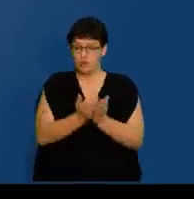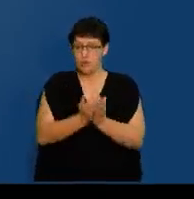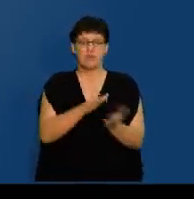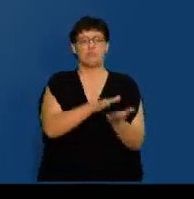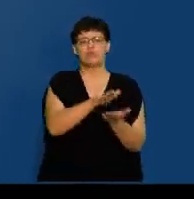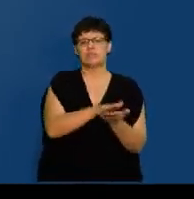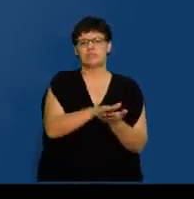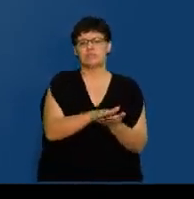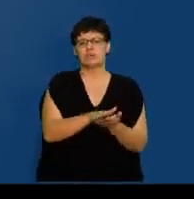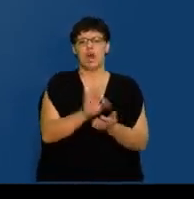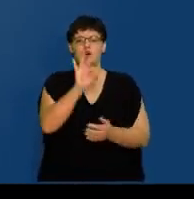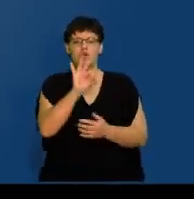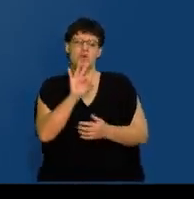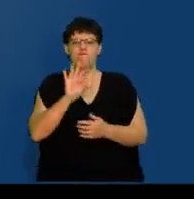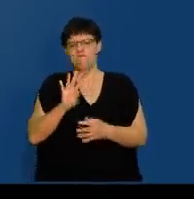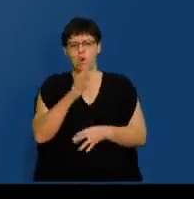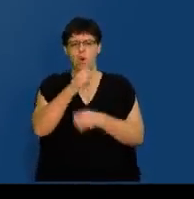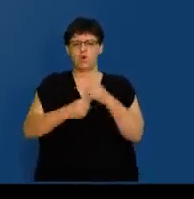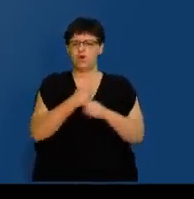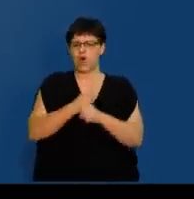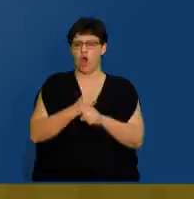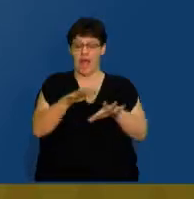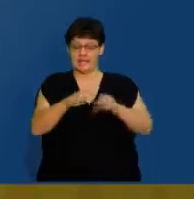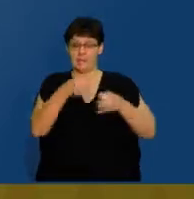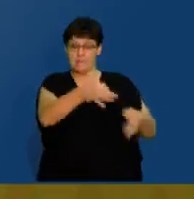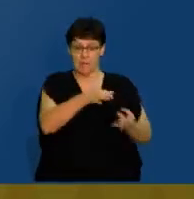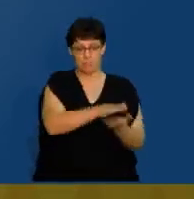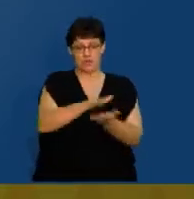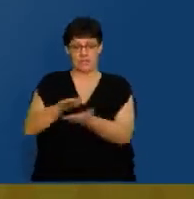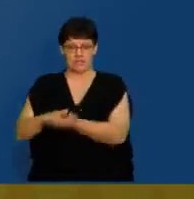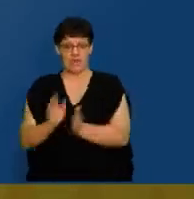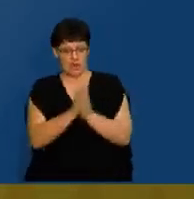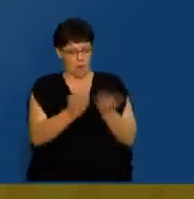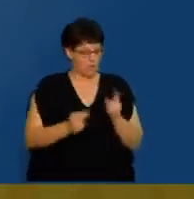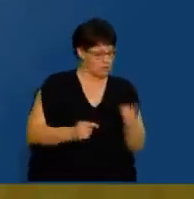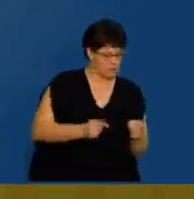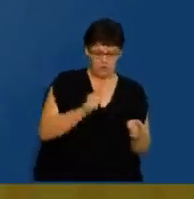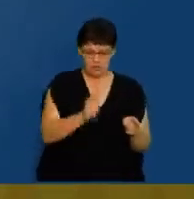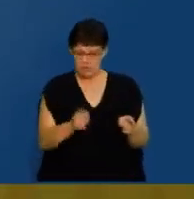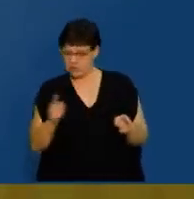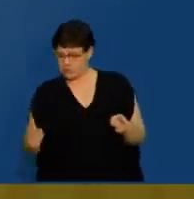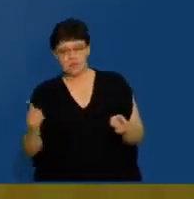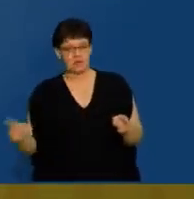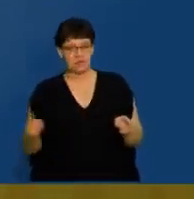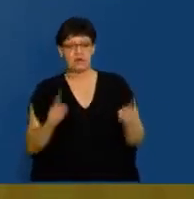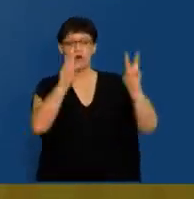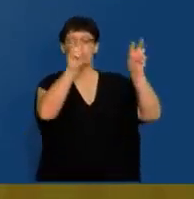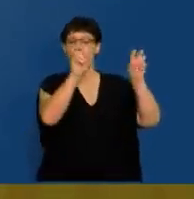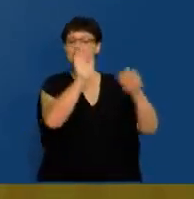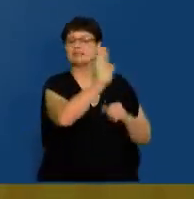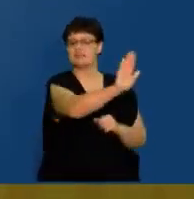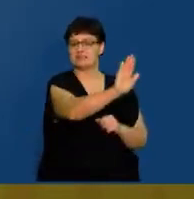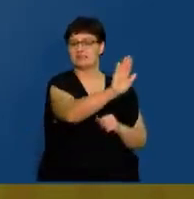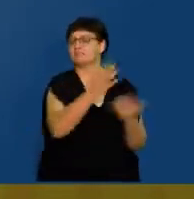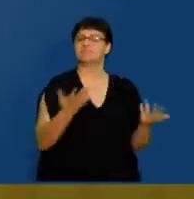out the last 3 or 4 year exam papers. You then open them up and you look at all the topics relating to,